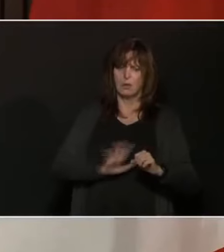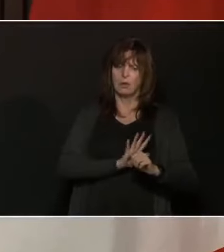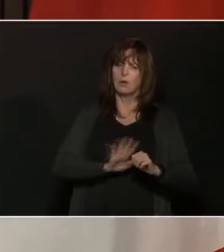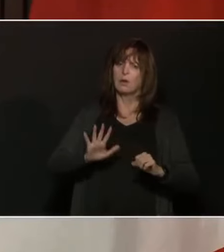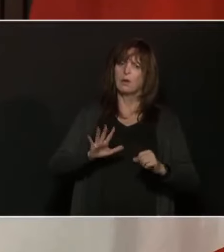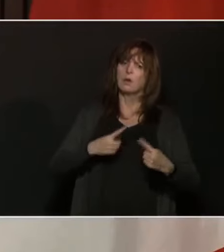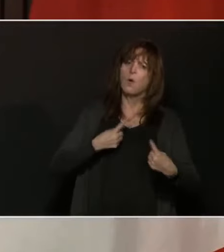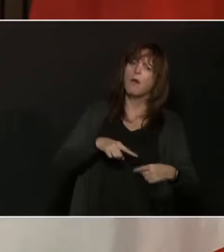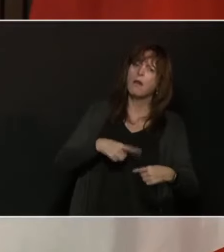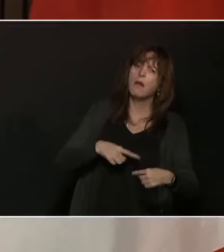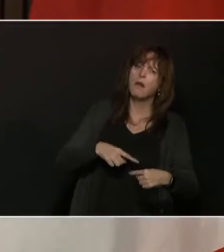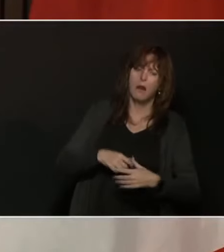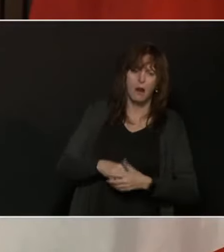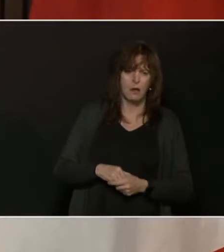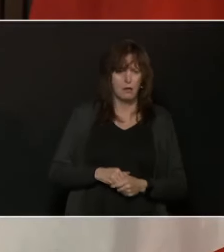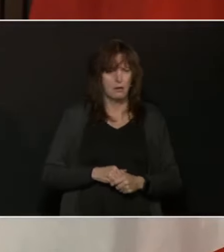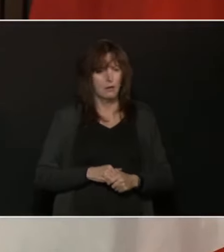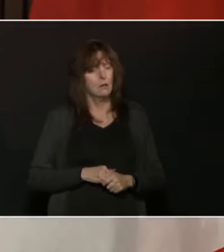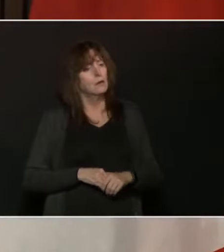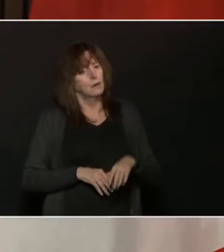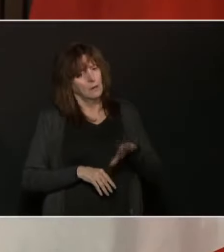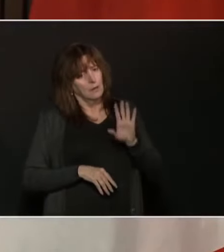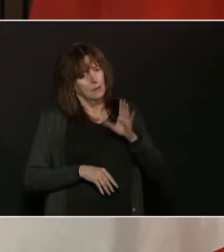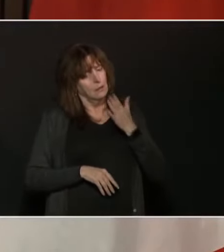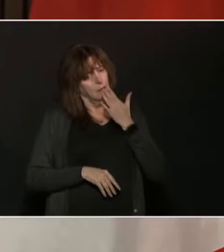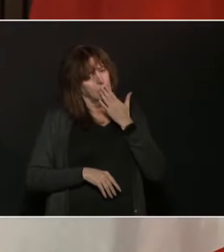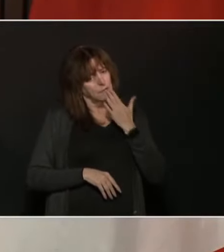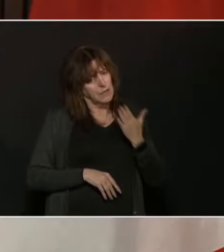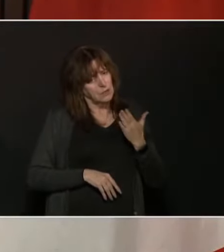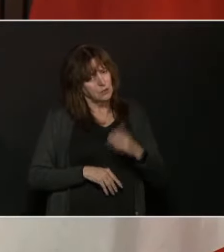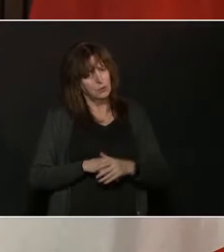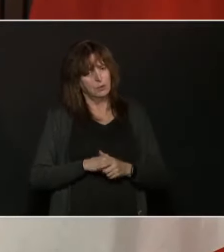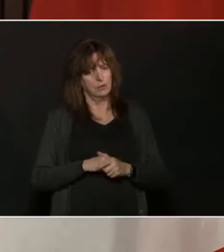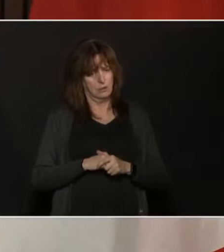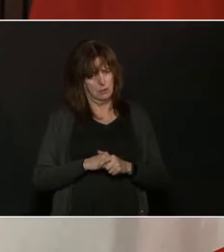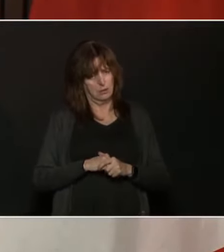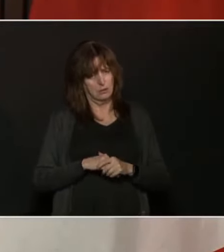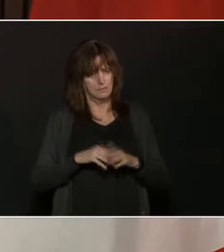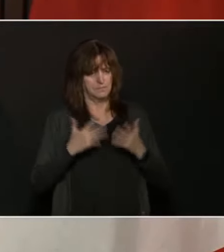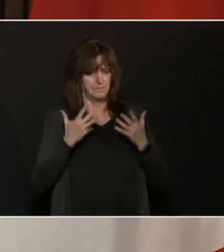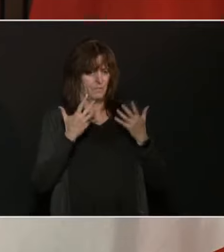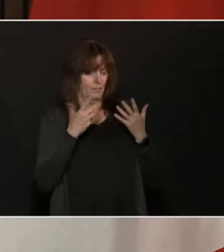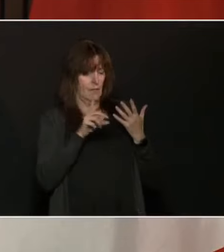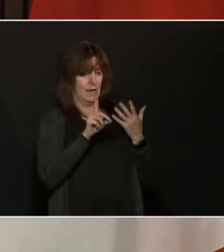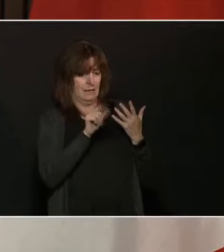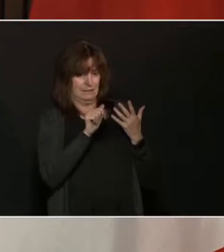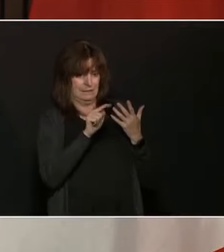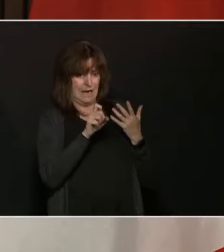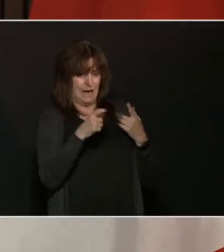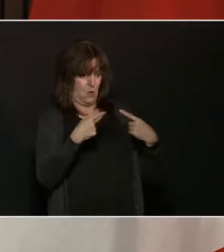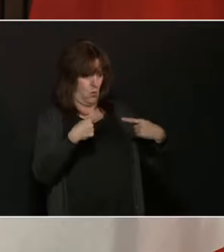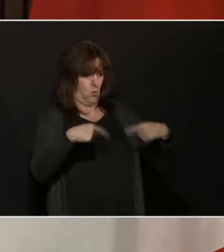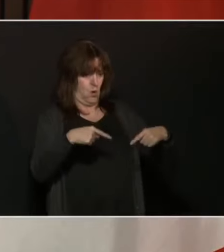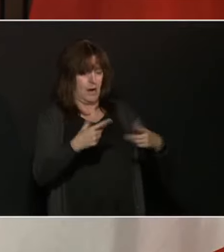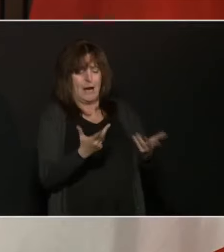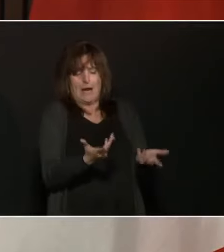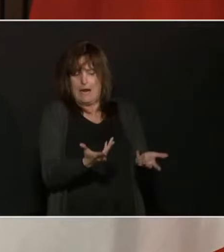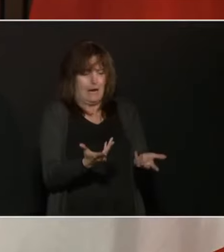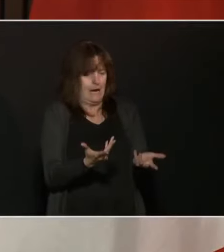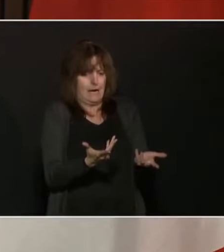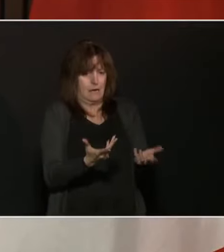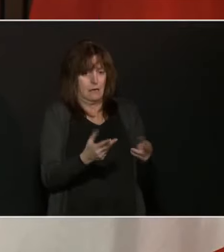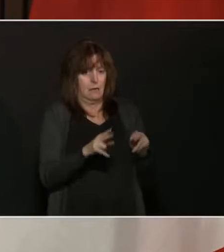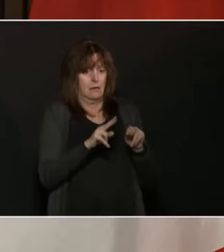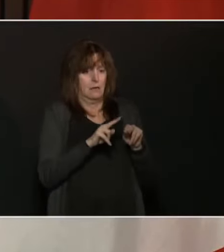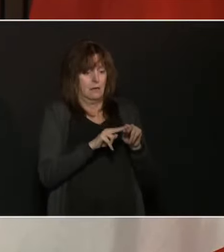So thanks for the question. I don't want to predict a date. I think it's when we see case numbers down sufficiently to indicate that we're starting to really